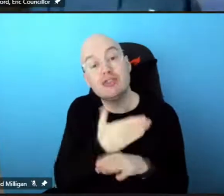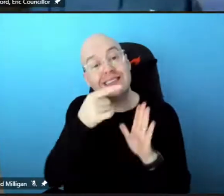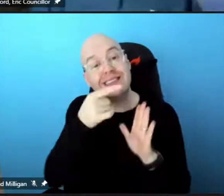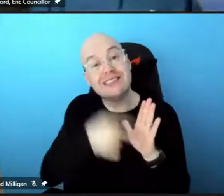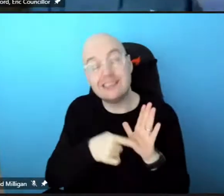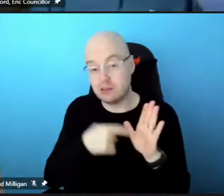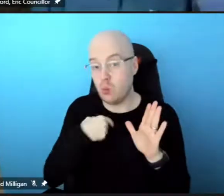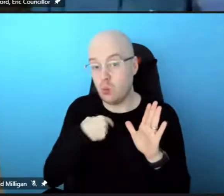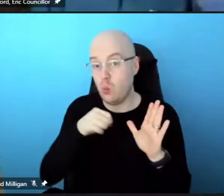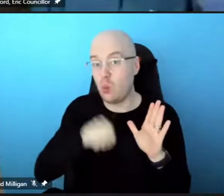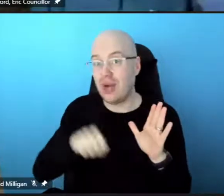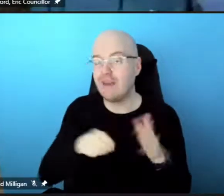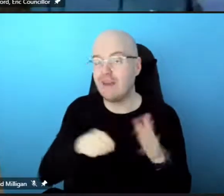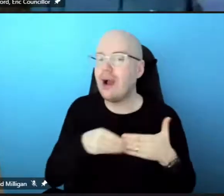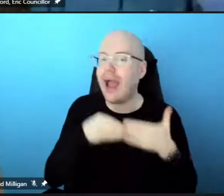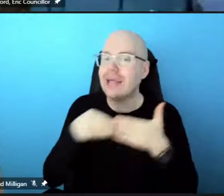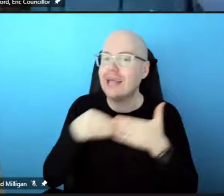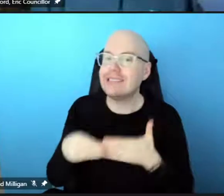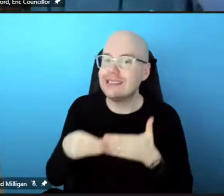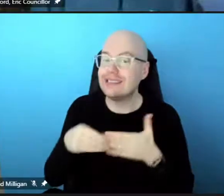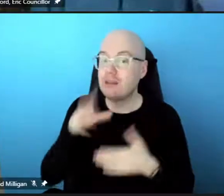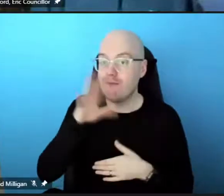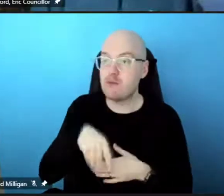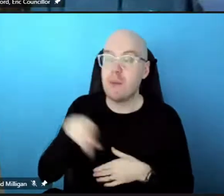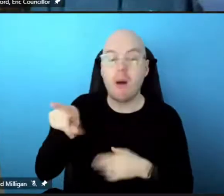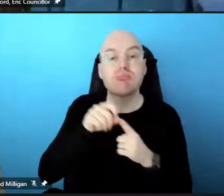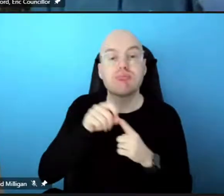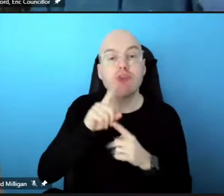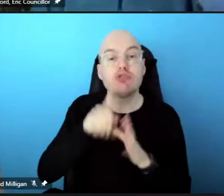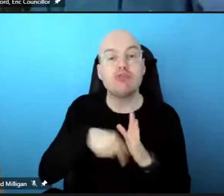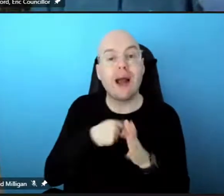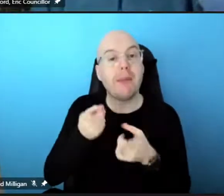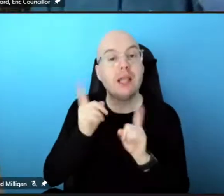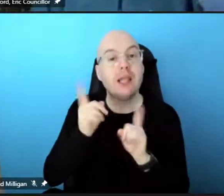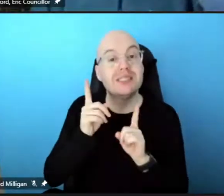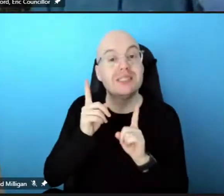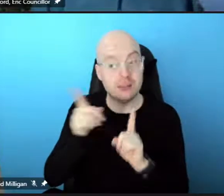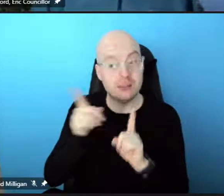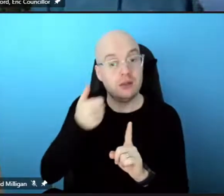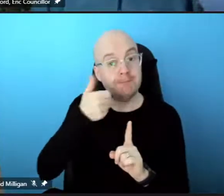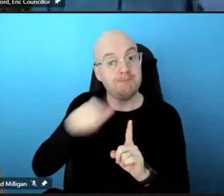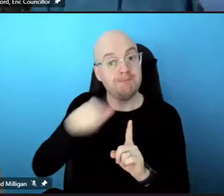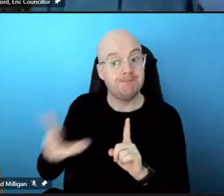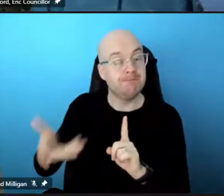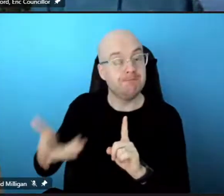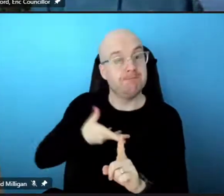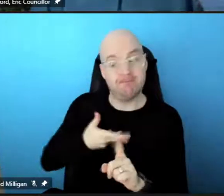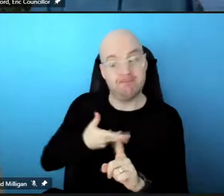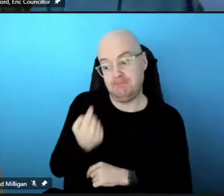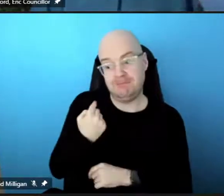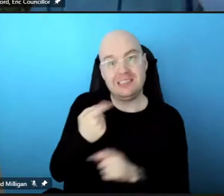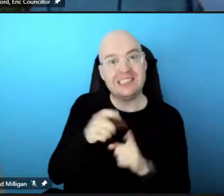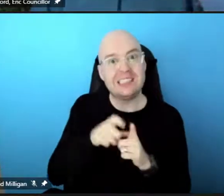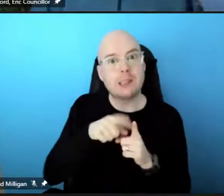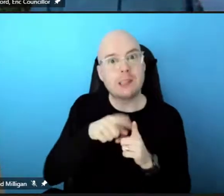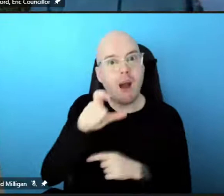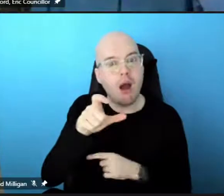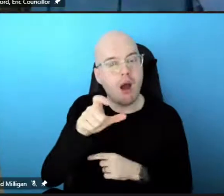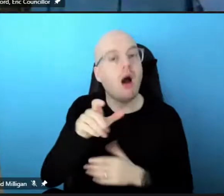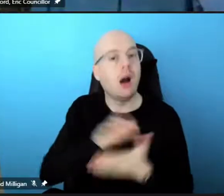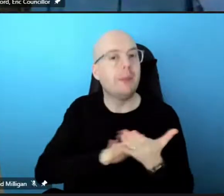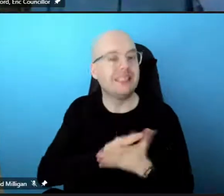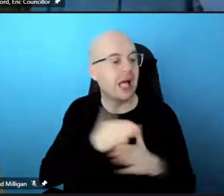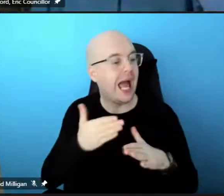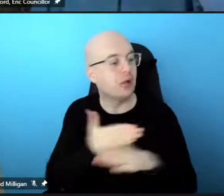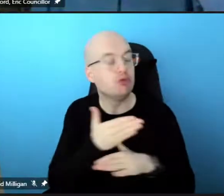coming out from the Project Management Office. That came out at the end of last year. So those actions can now be implemented, and I'm just